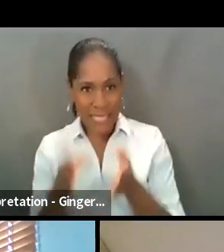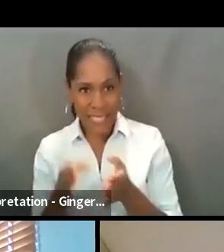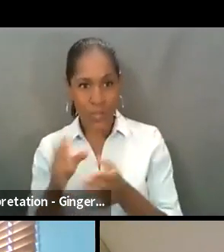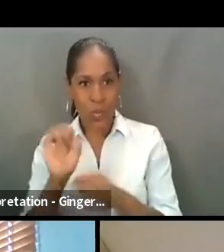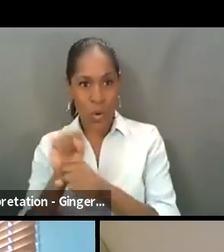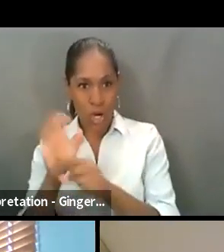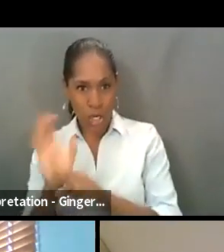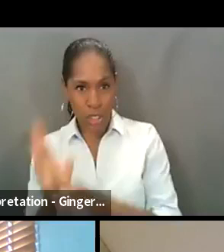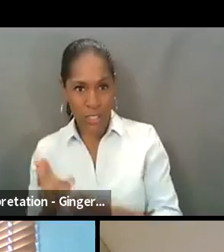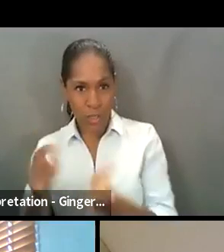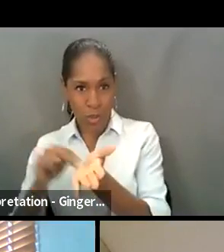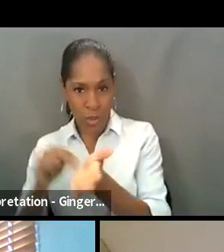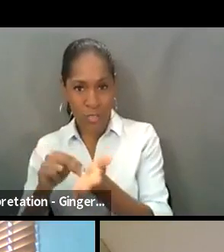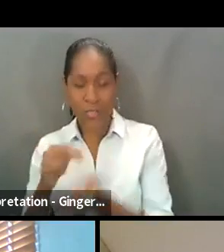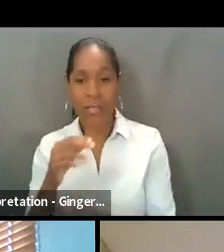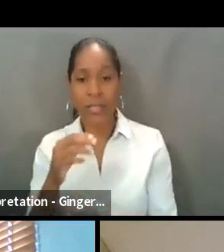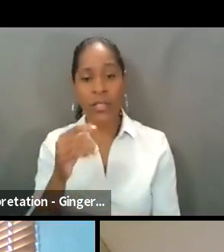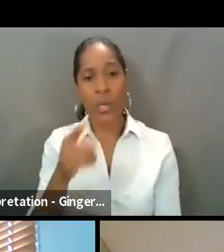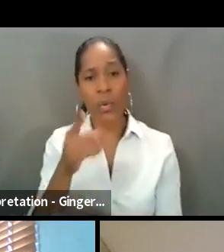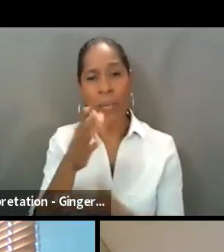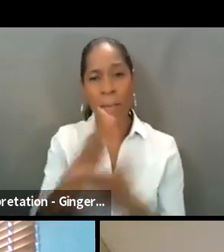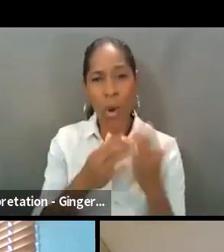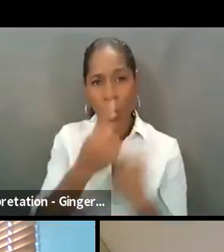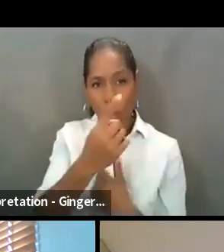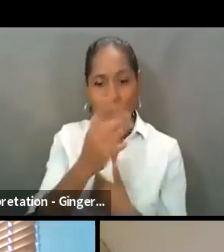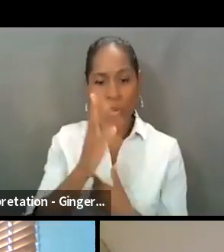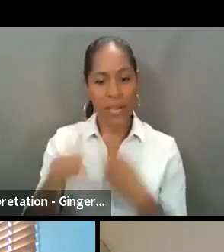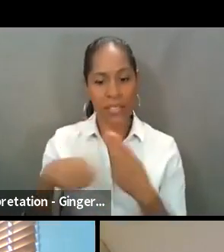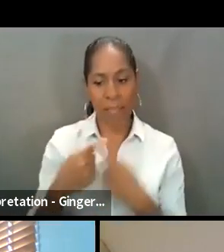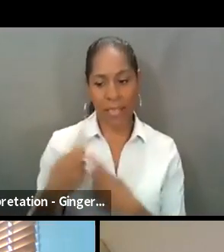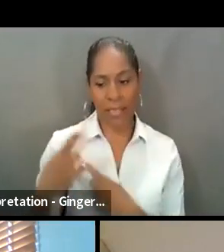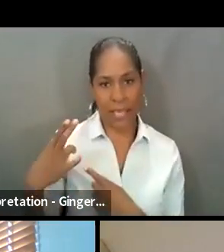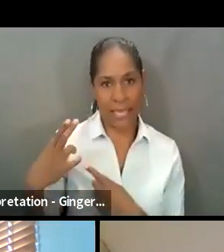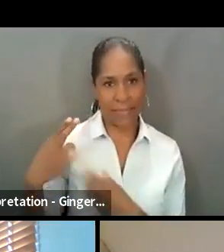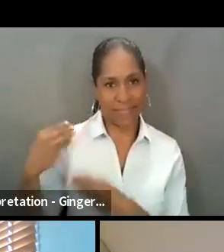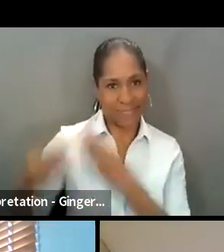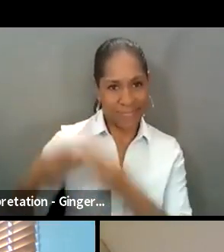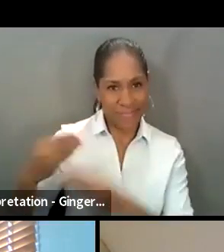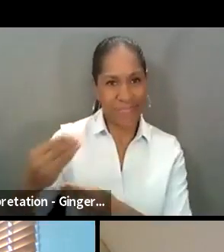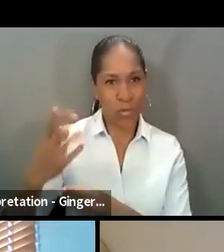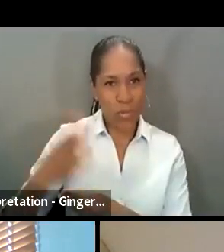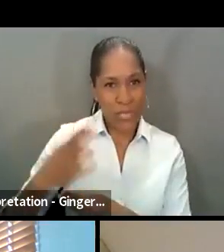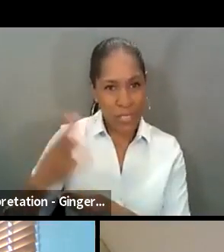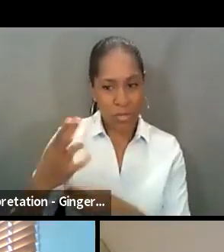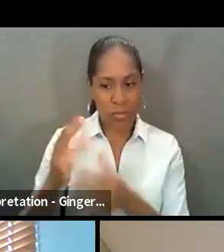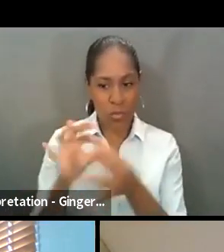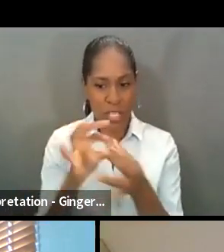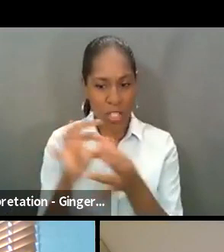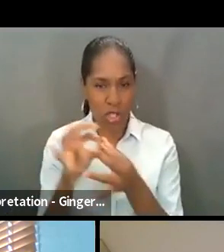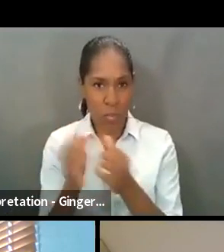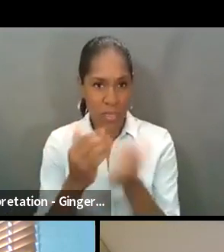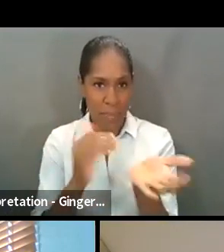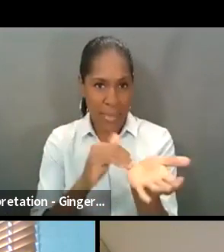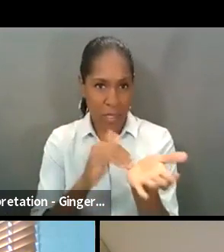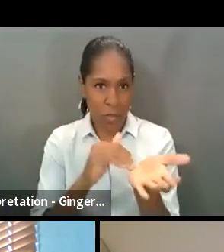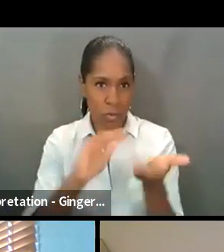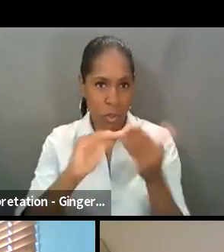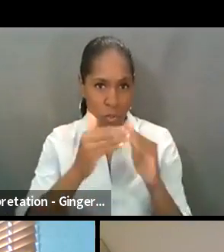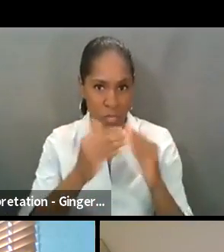in part one of our series, we talked about the historical relationship that people of color have with the medical